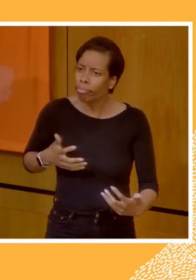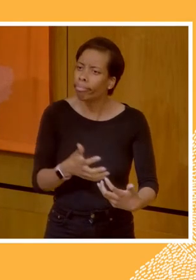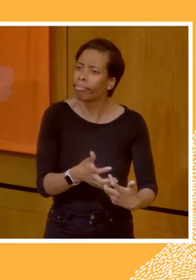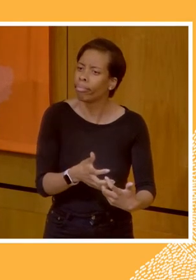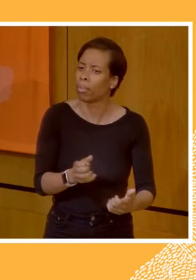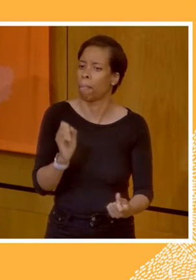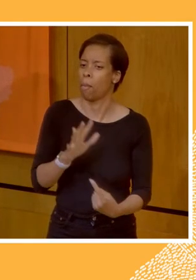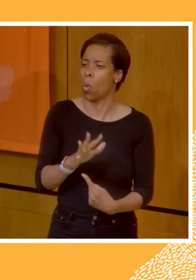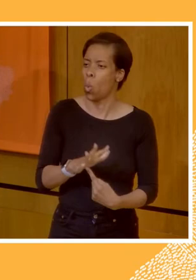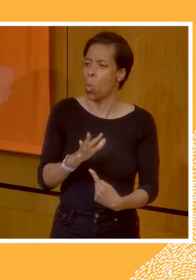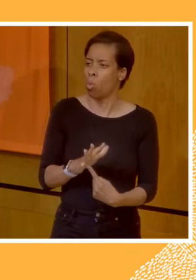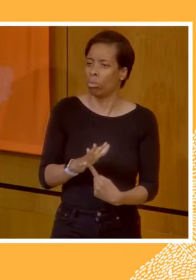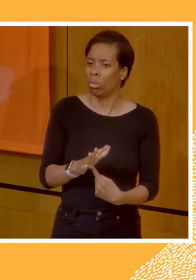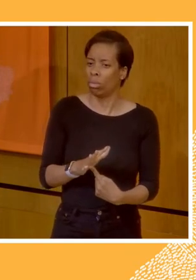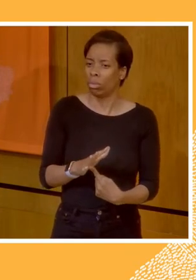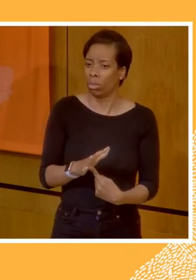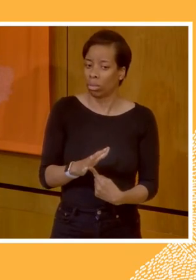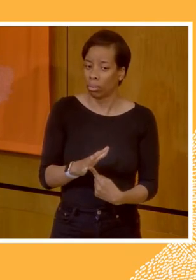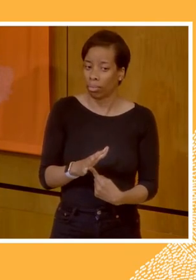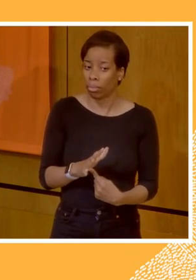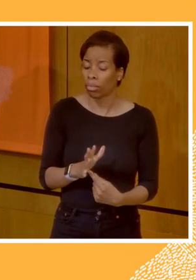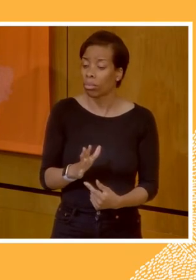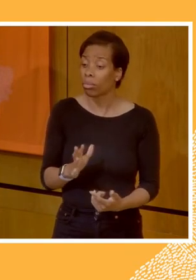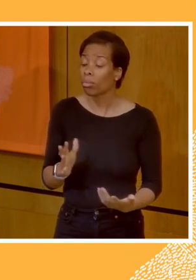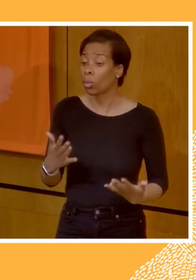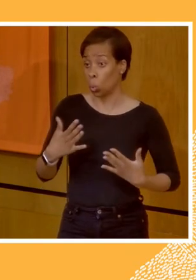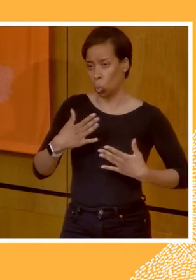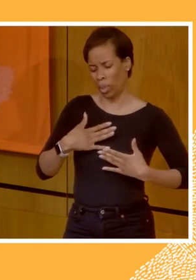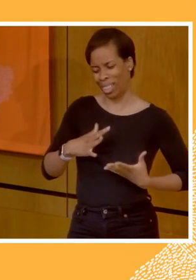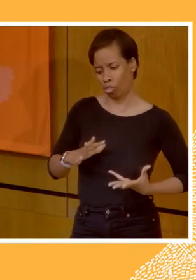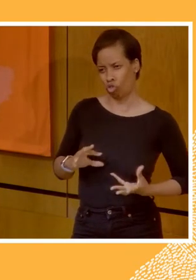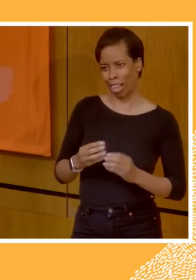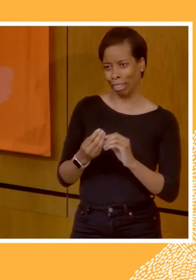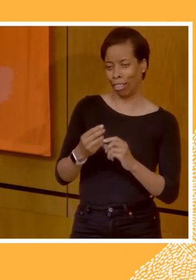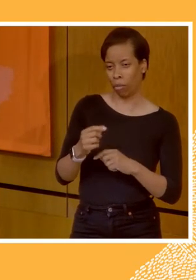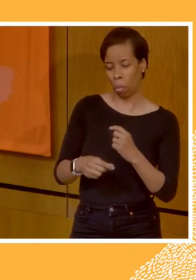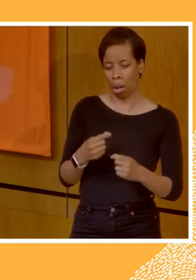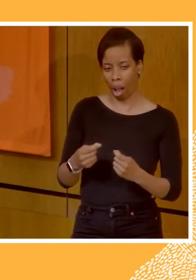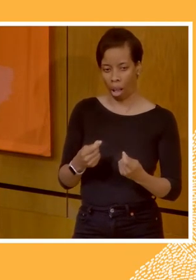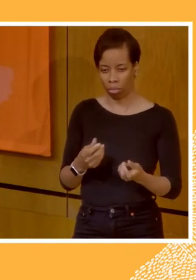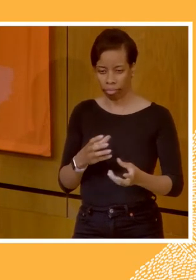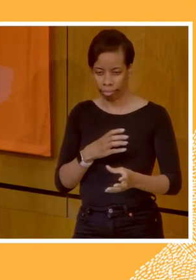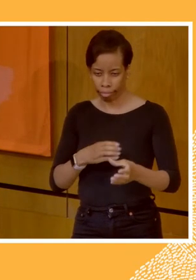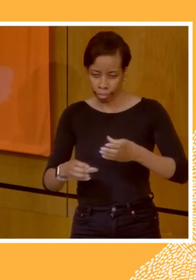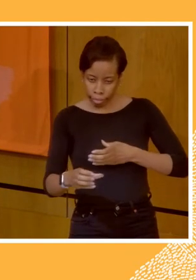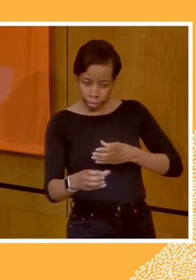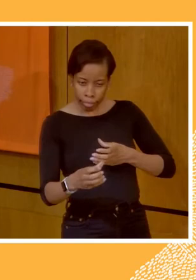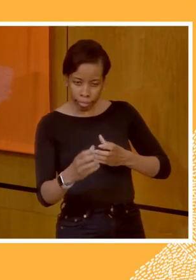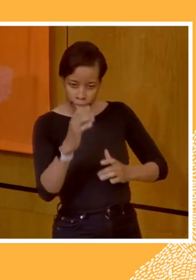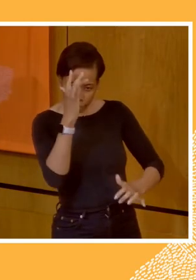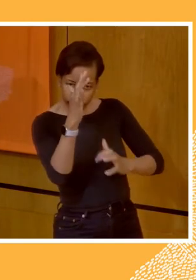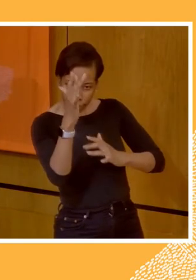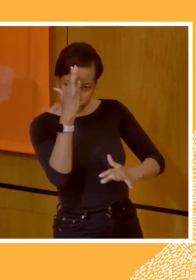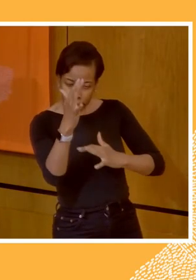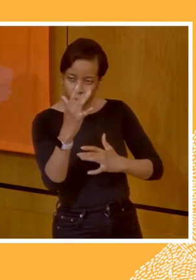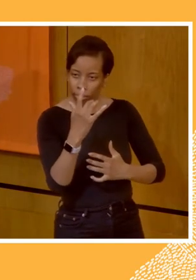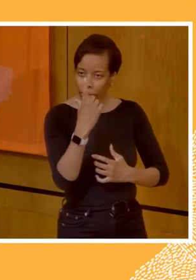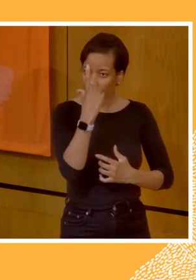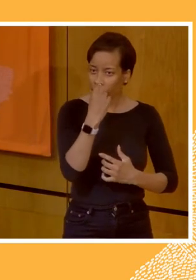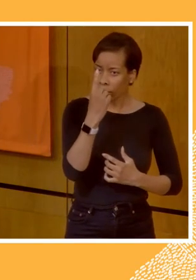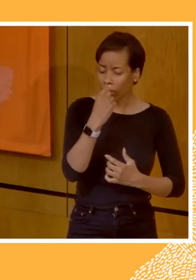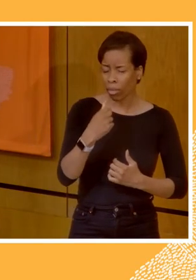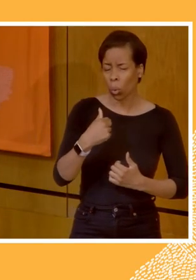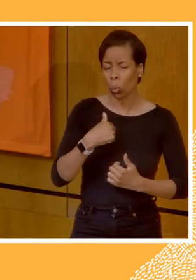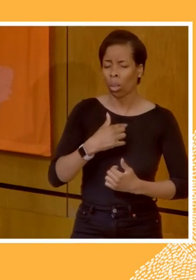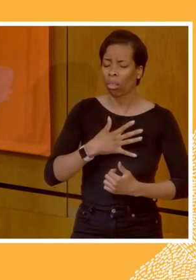of something that I think as artists, perhaps it's easier for us to do because we have the privilege of being able to enter